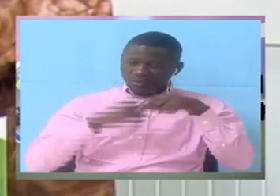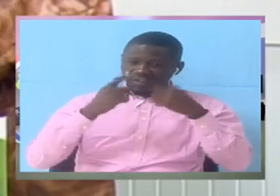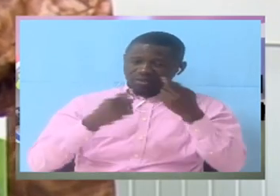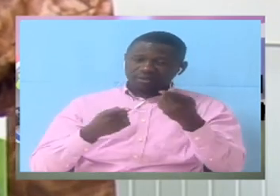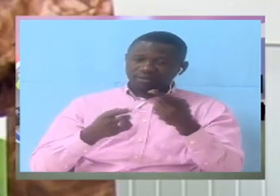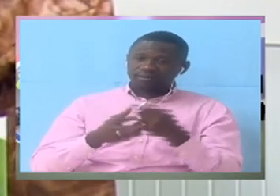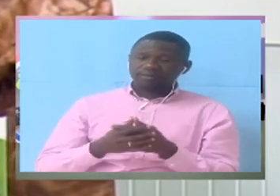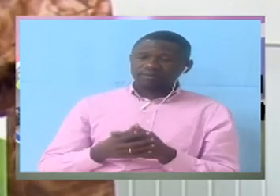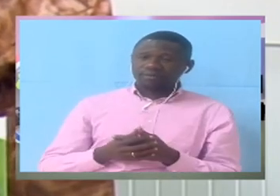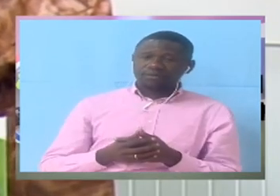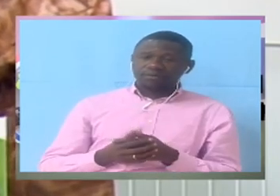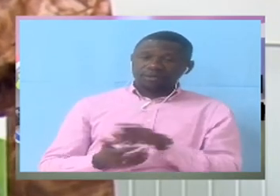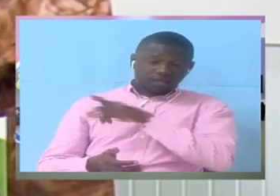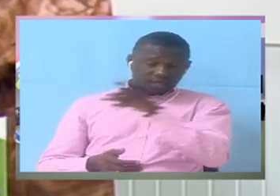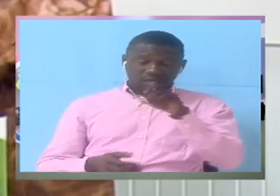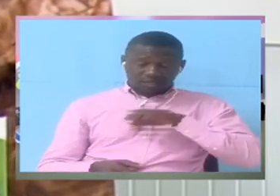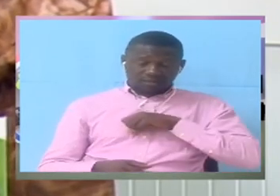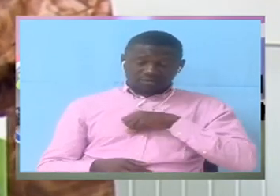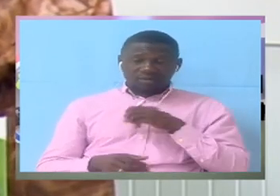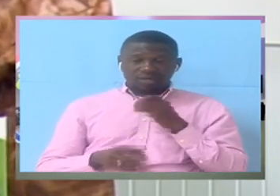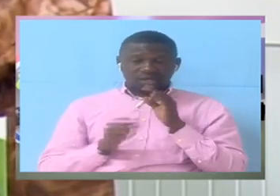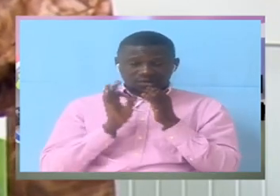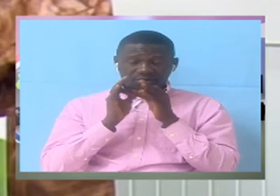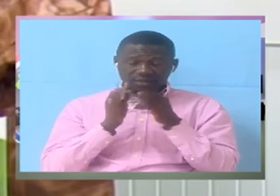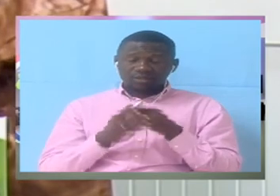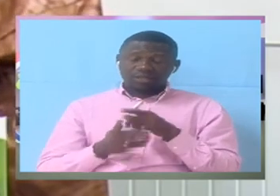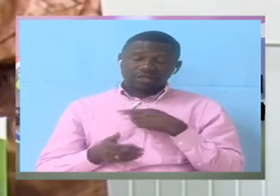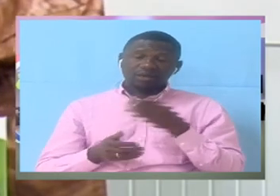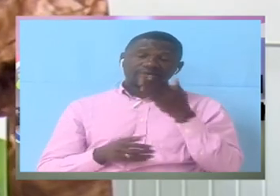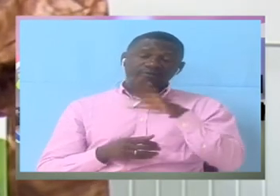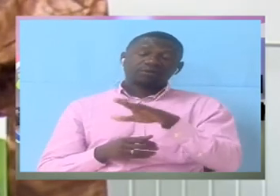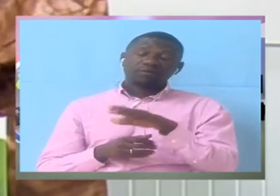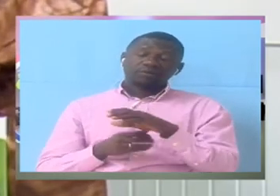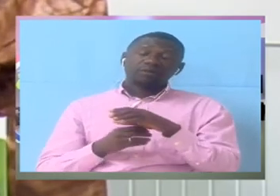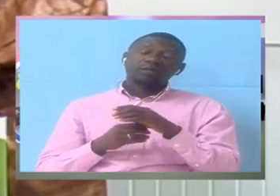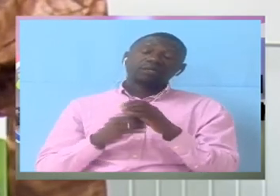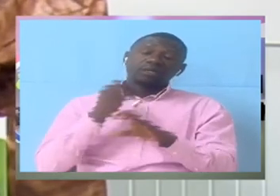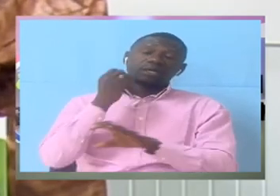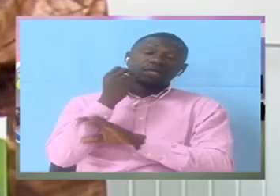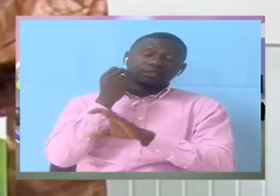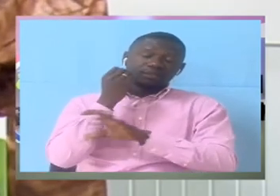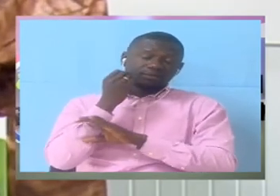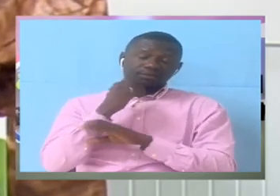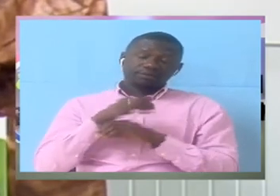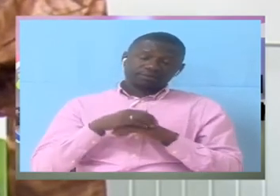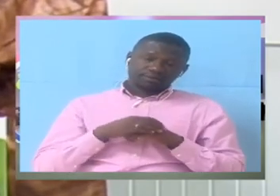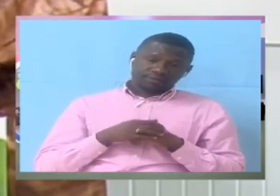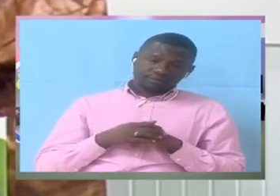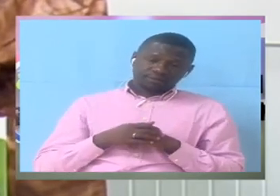know that? They themselves say this. They said they are Casase.